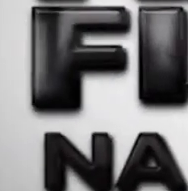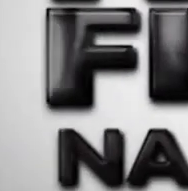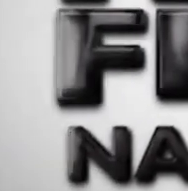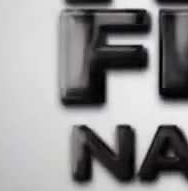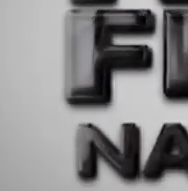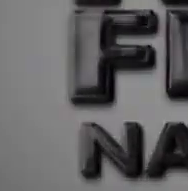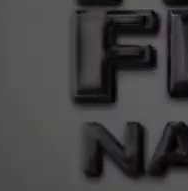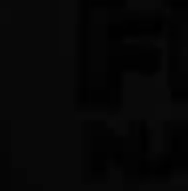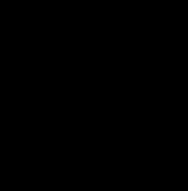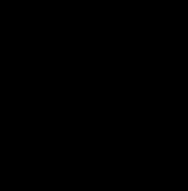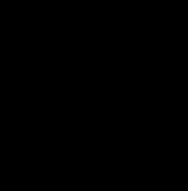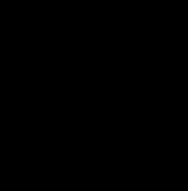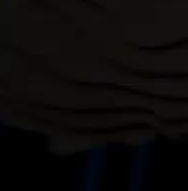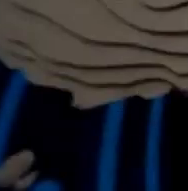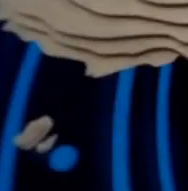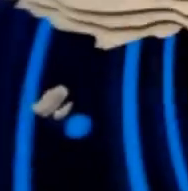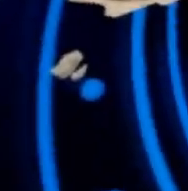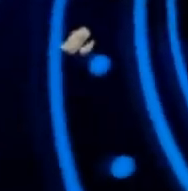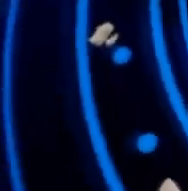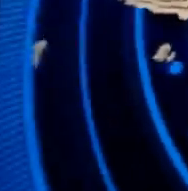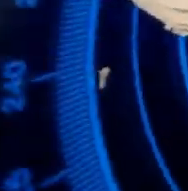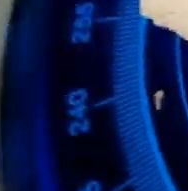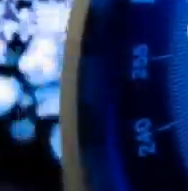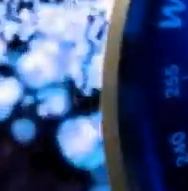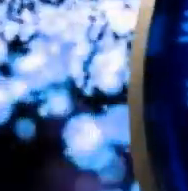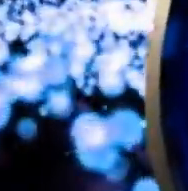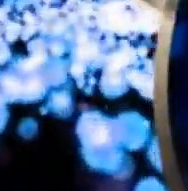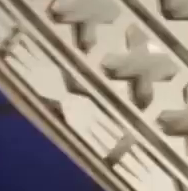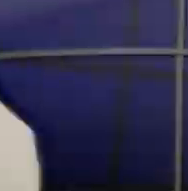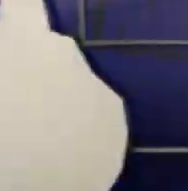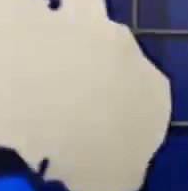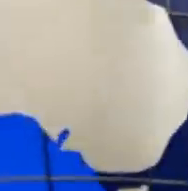Radio Fiji One, Nandomo Ibiti.